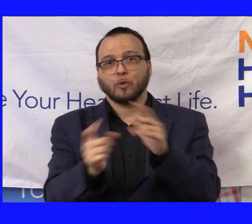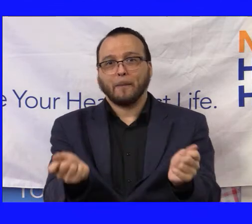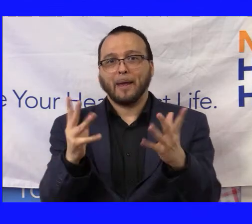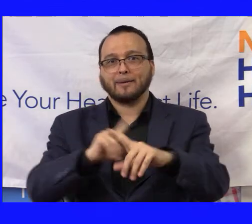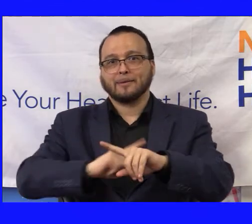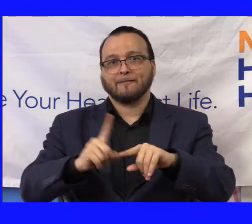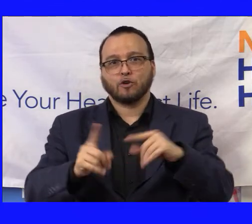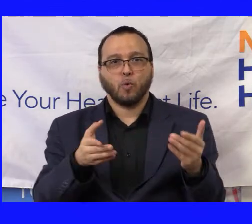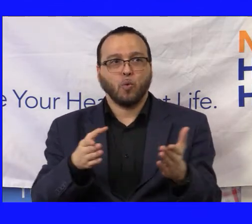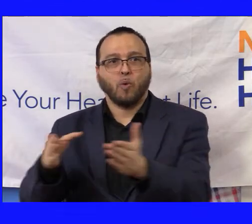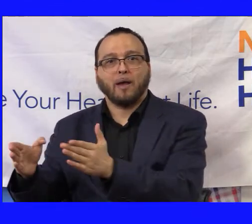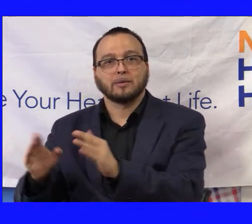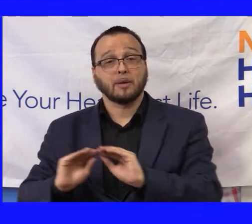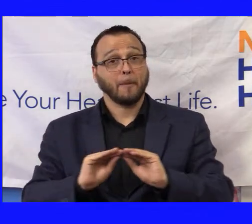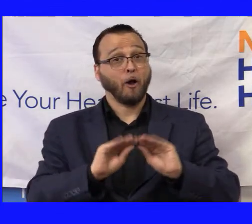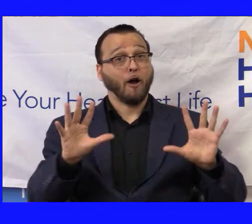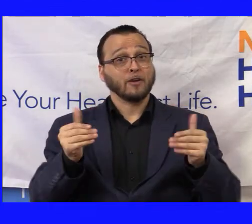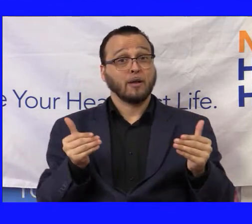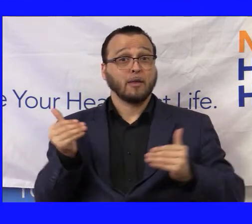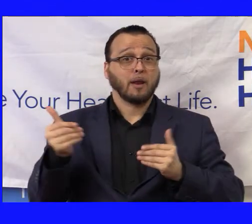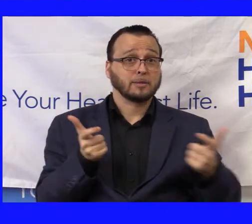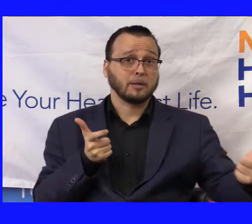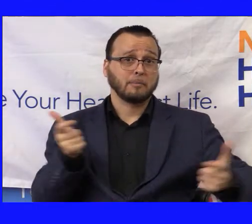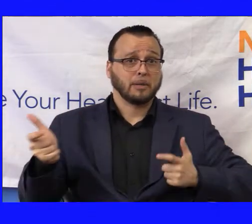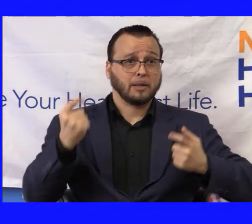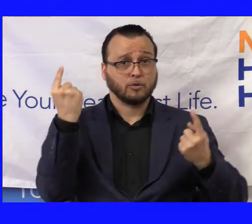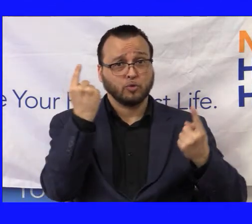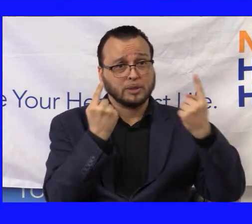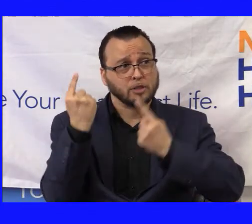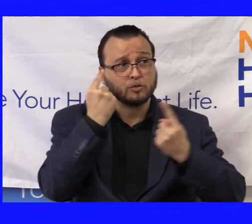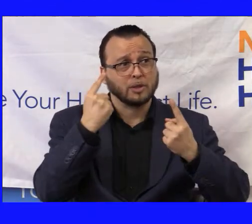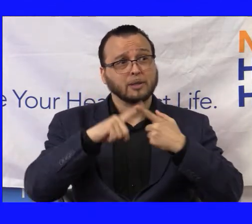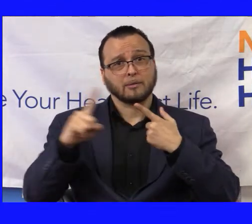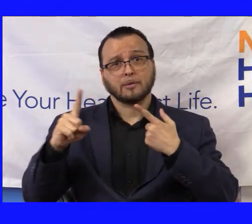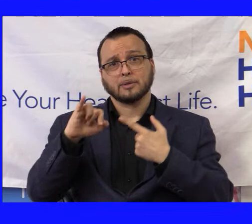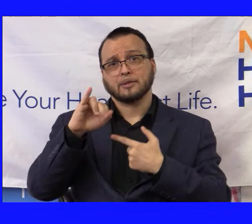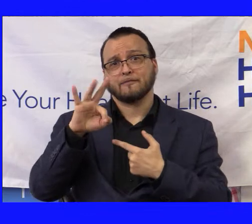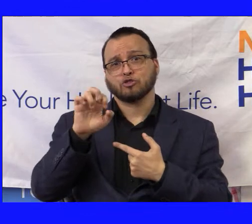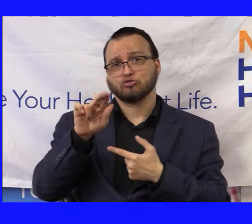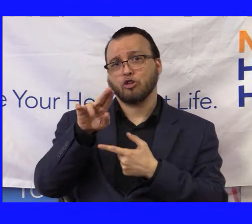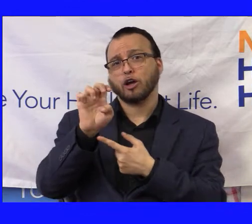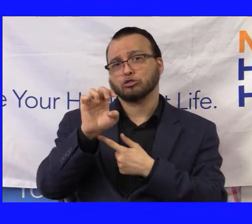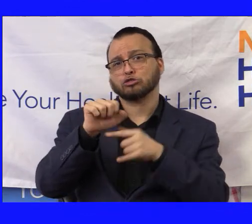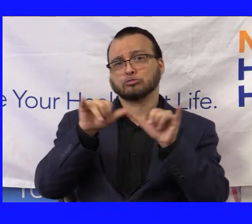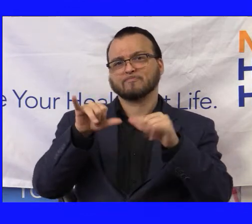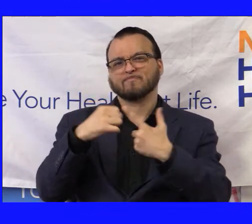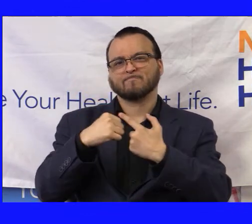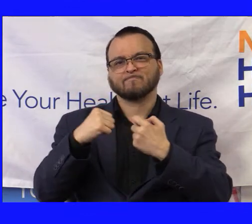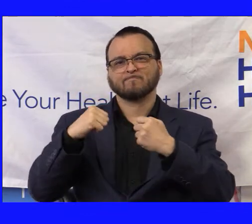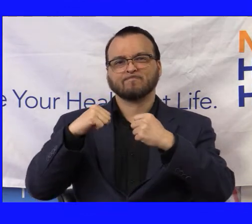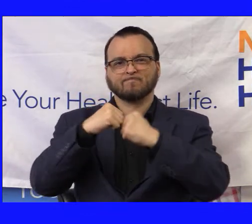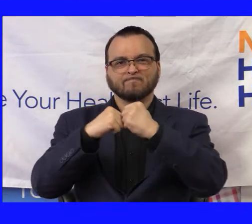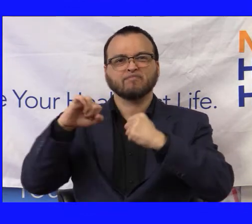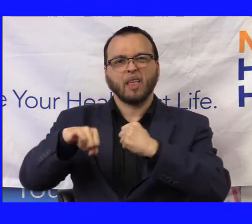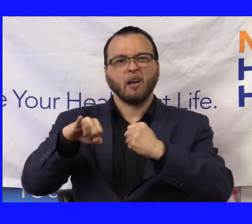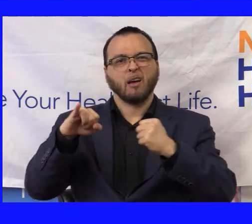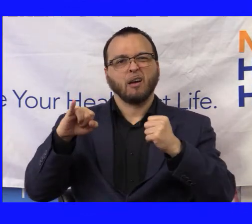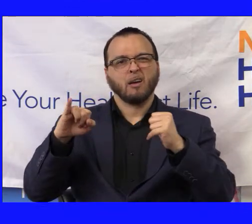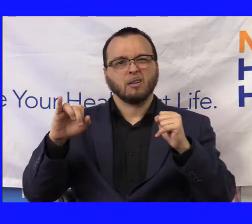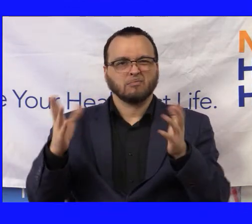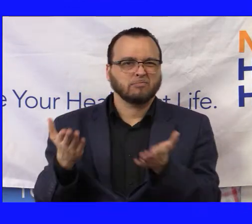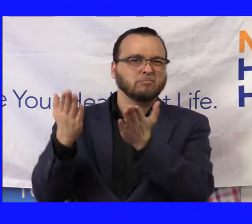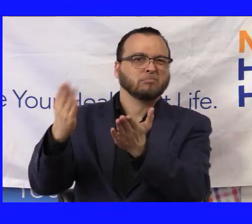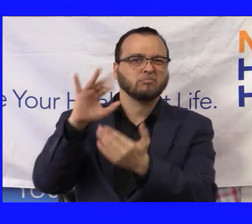ways. Obviously, the next big consideration is the infrastructure package that President Biden and many others have been